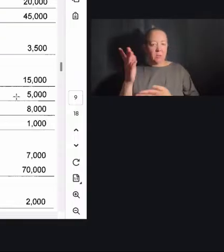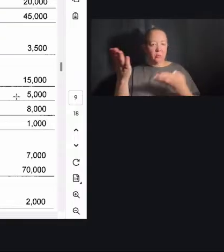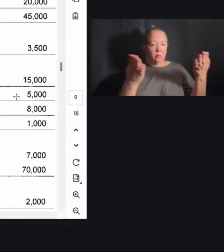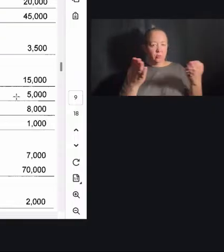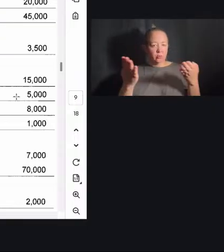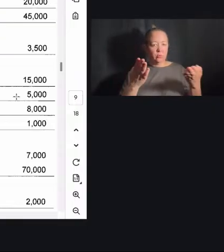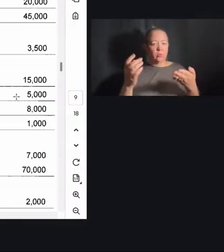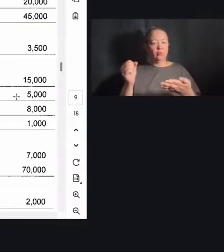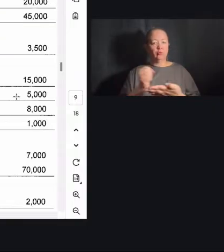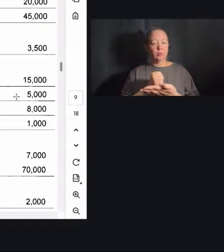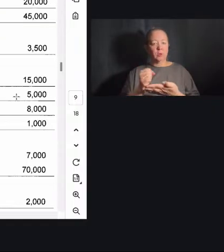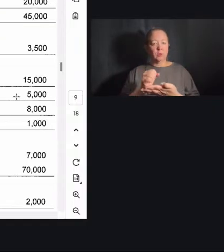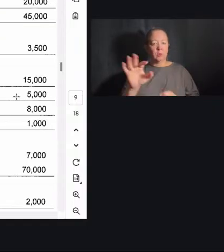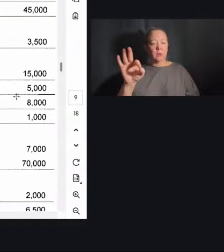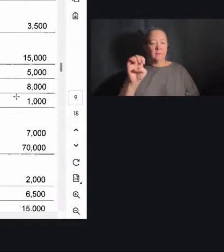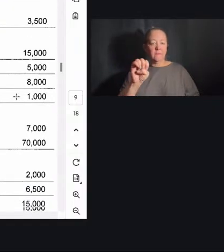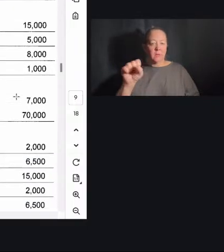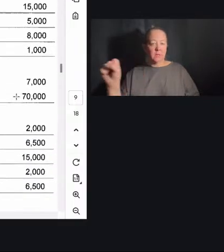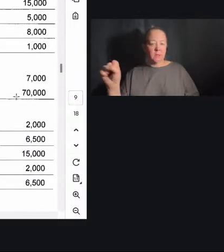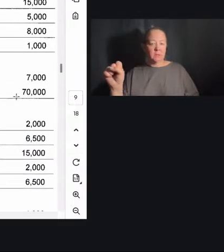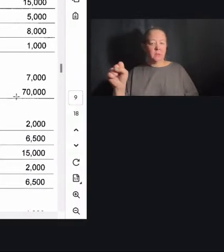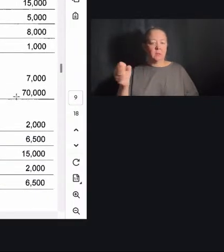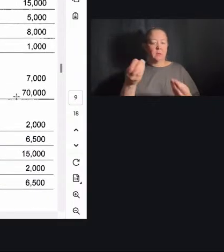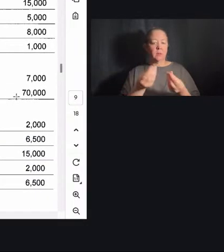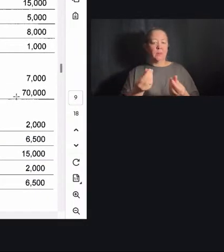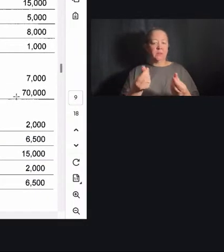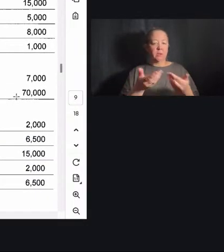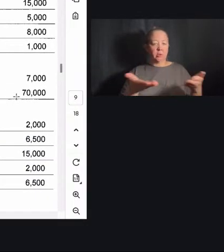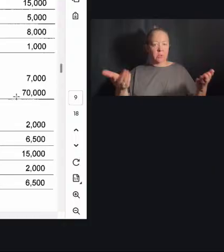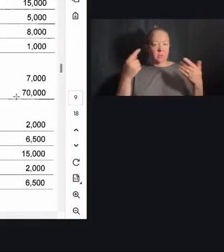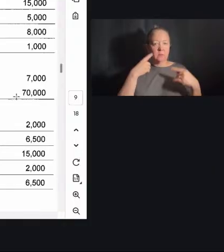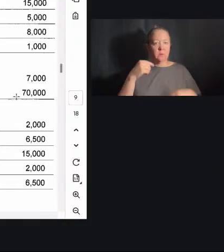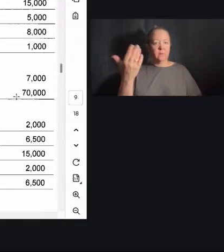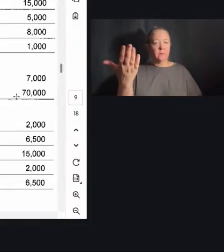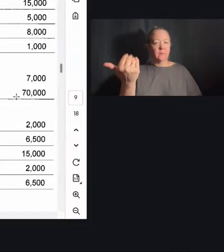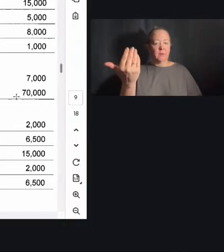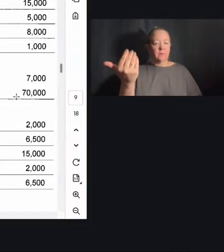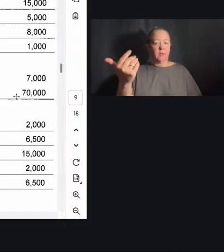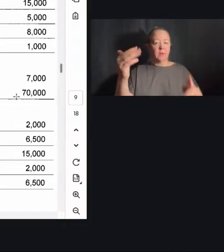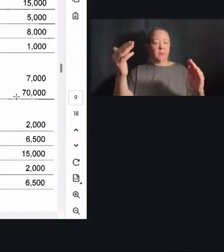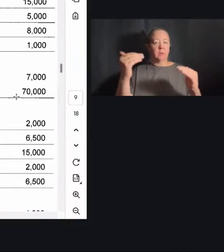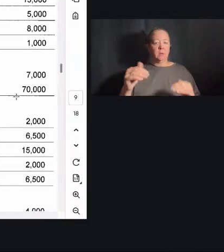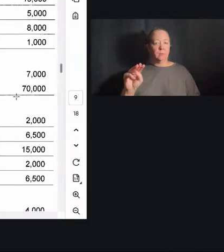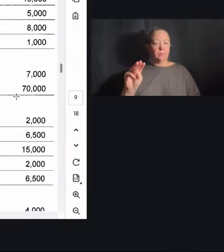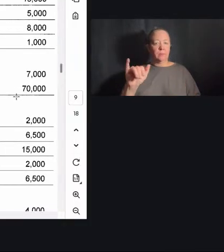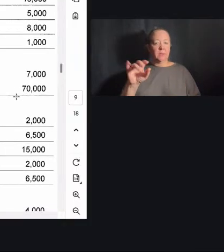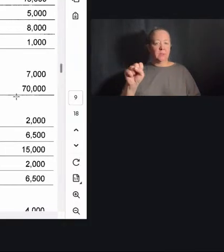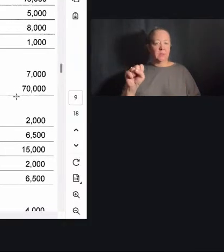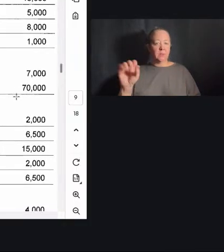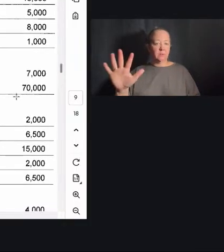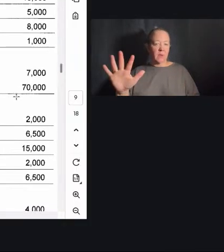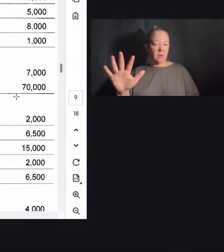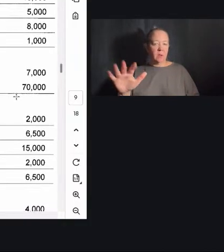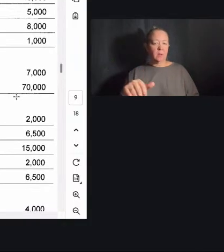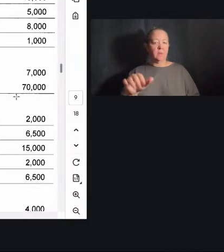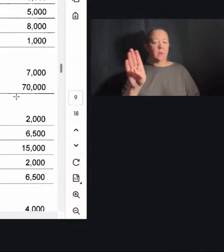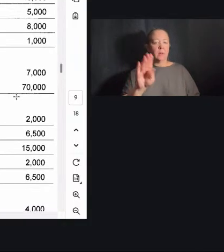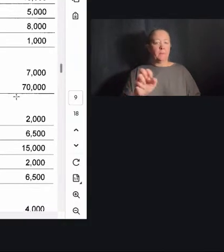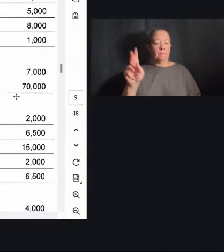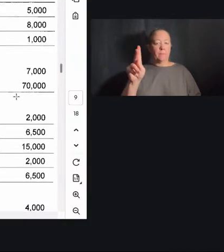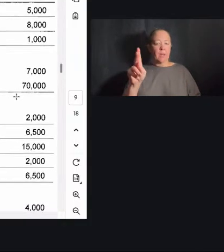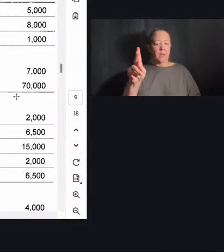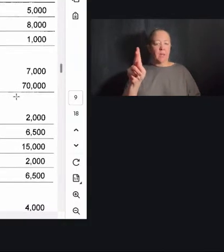We have the material supplies at 15, miscellaneous at 5, bank service, bill.com